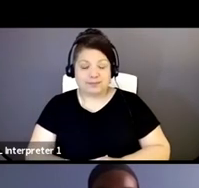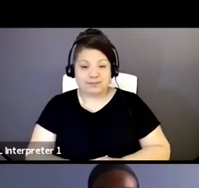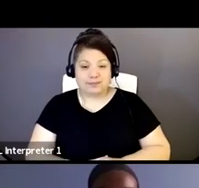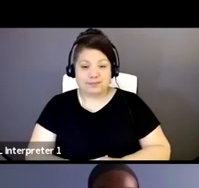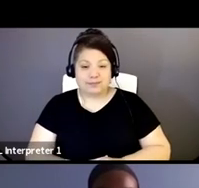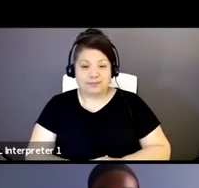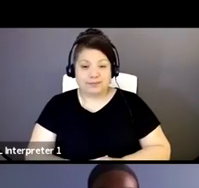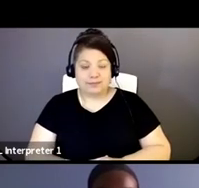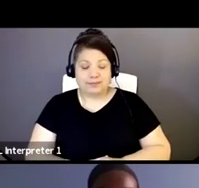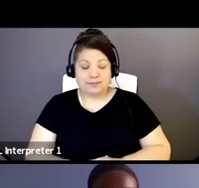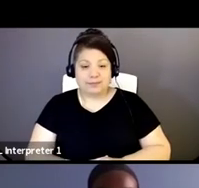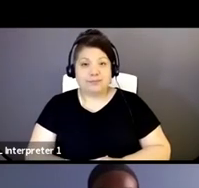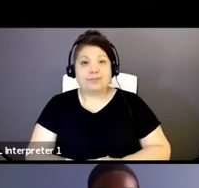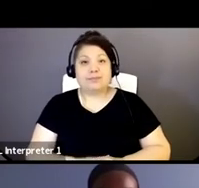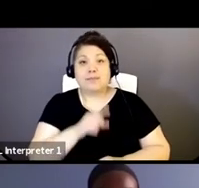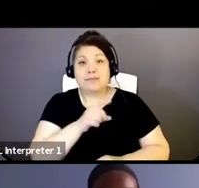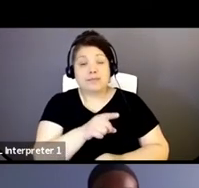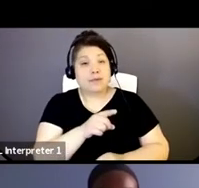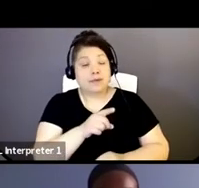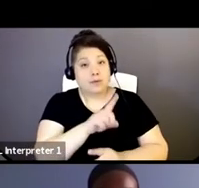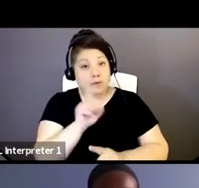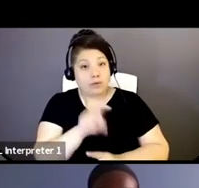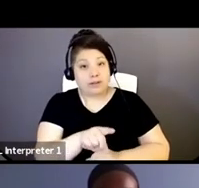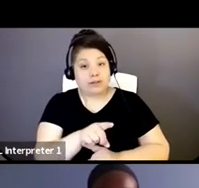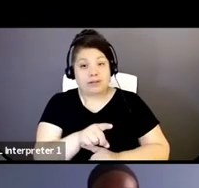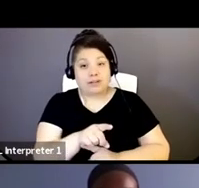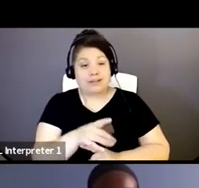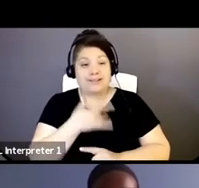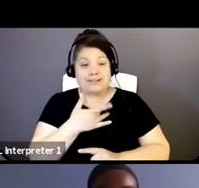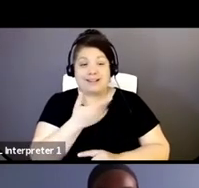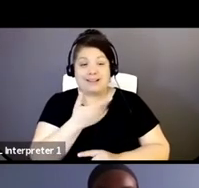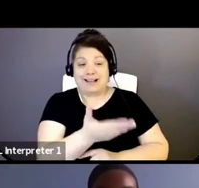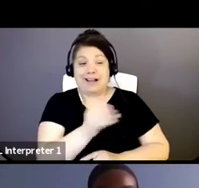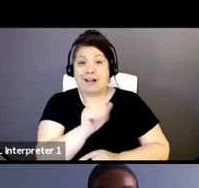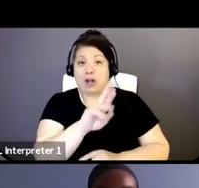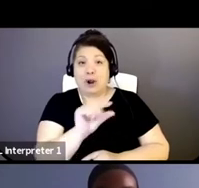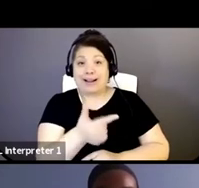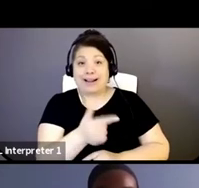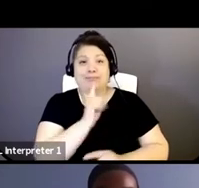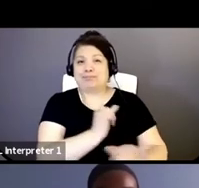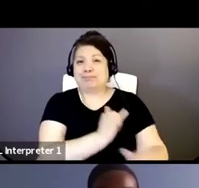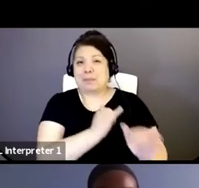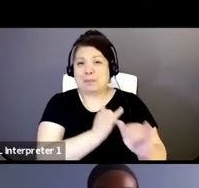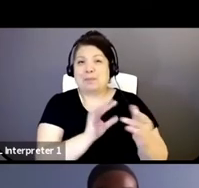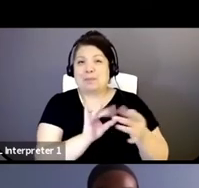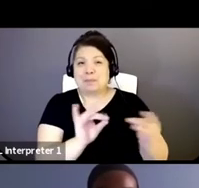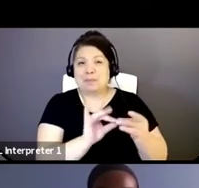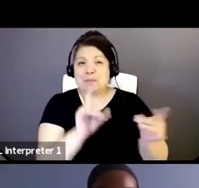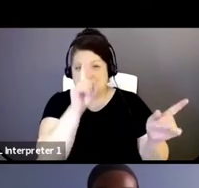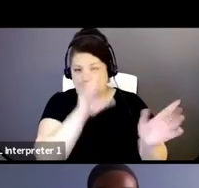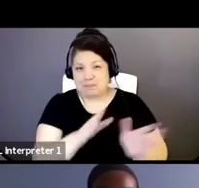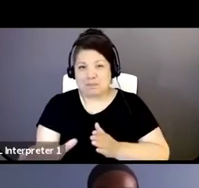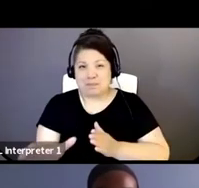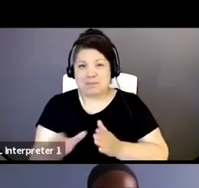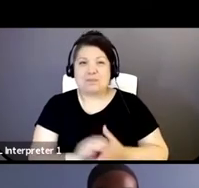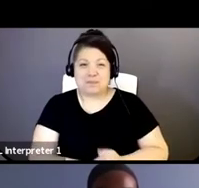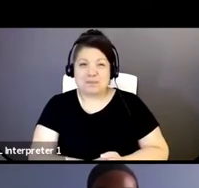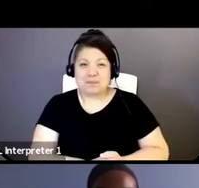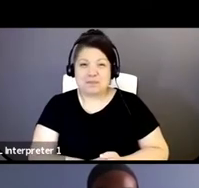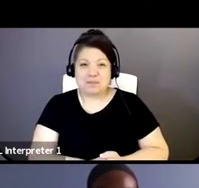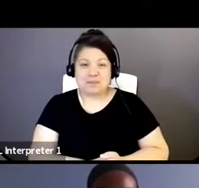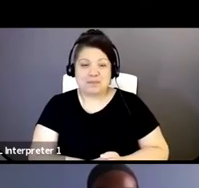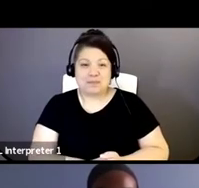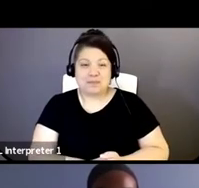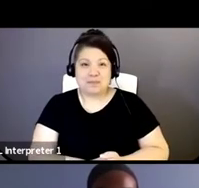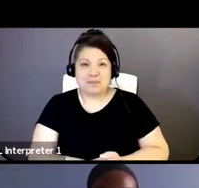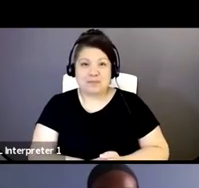In response to your question, I think Carlin covered quite a bit of what I was going to say. But just to reiterate,